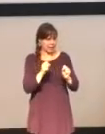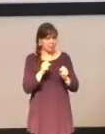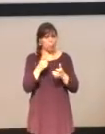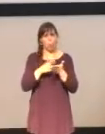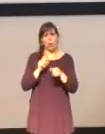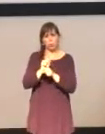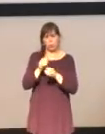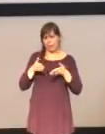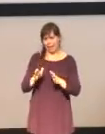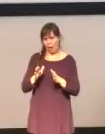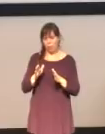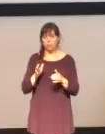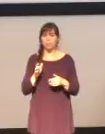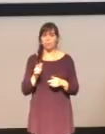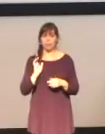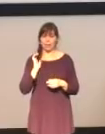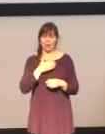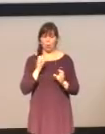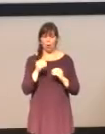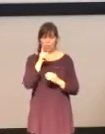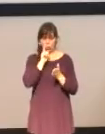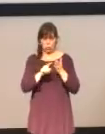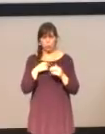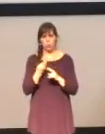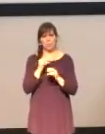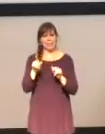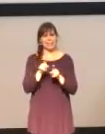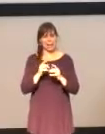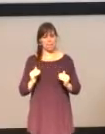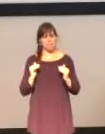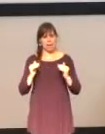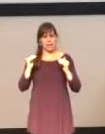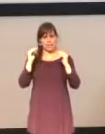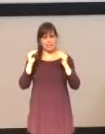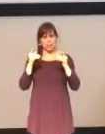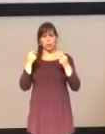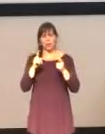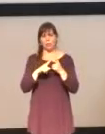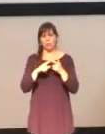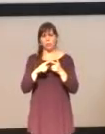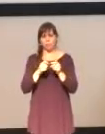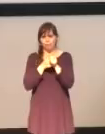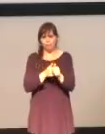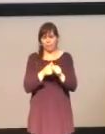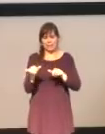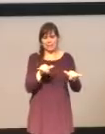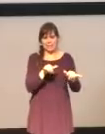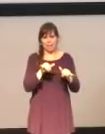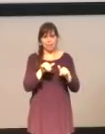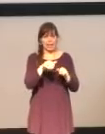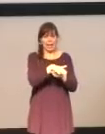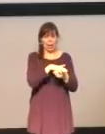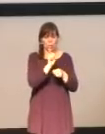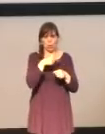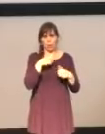And in the Office of Research, we've used these safe start phases to align them with areas of how we've ramped up